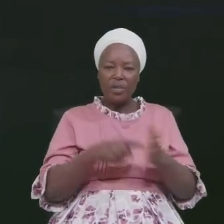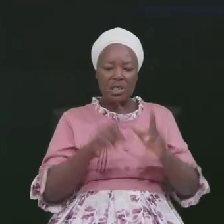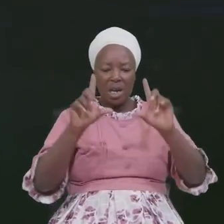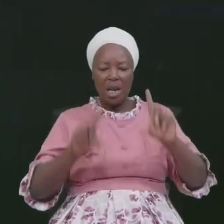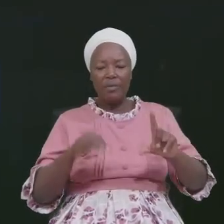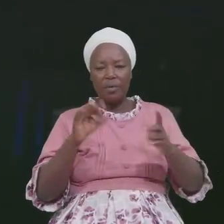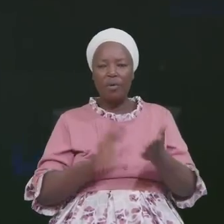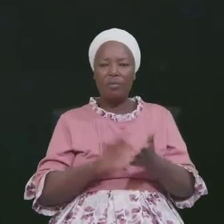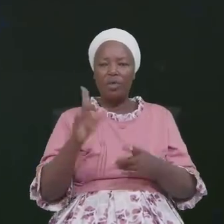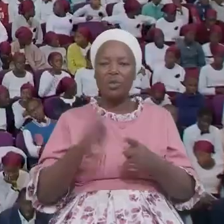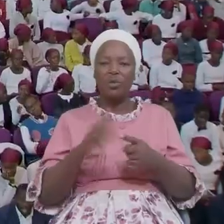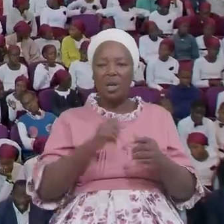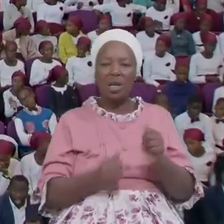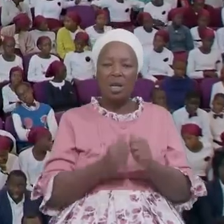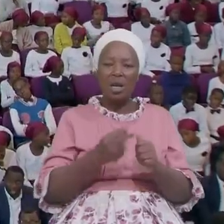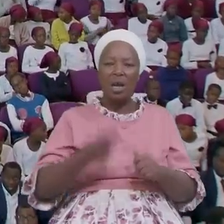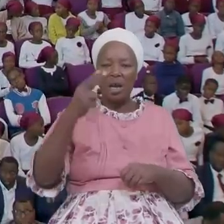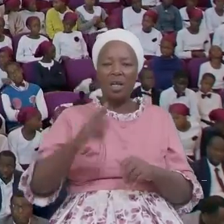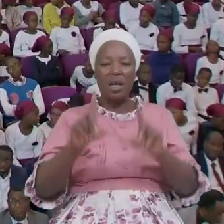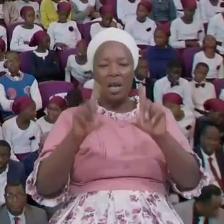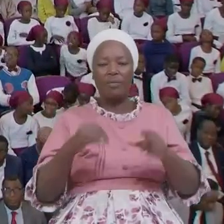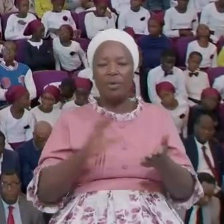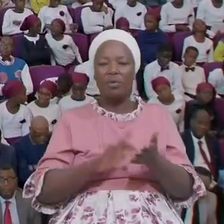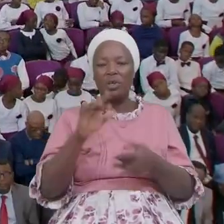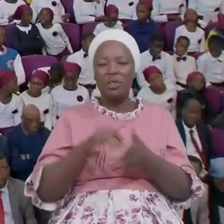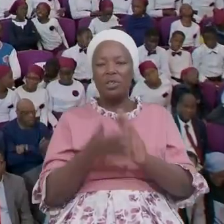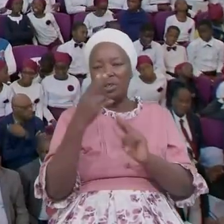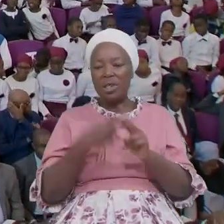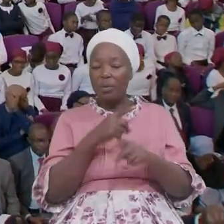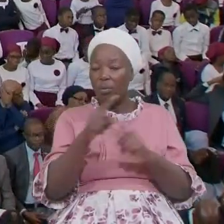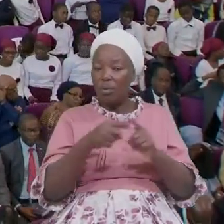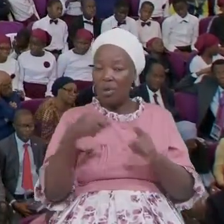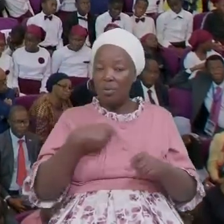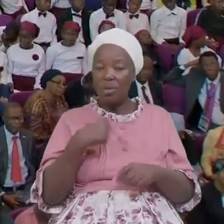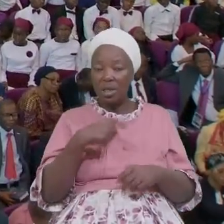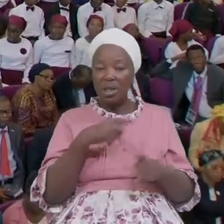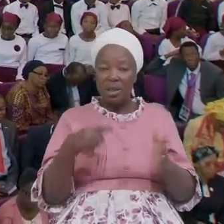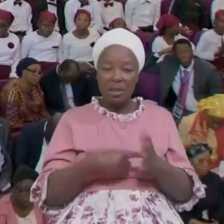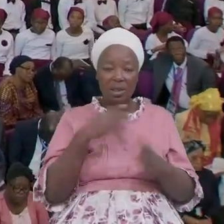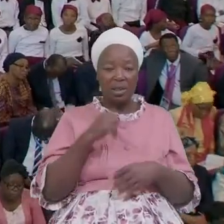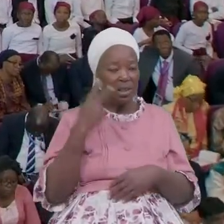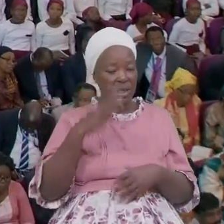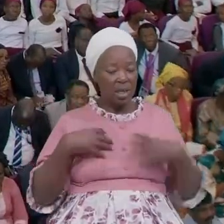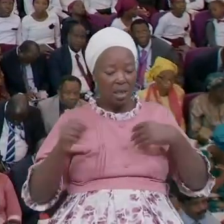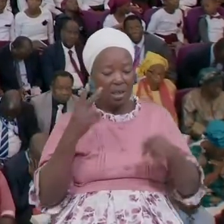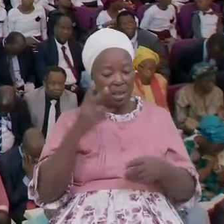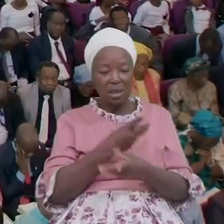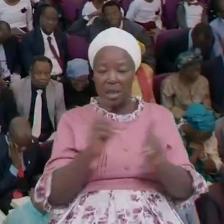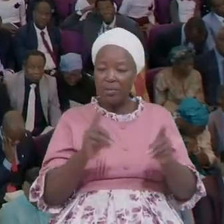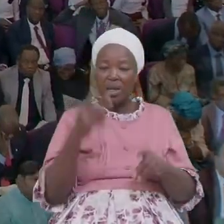higher level of glory. When we say, look at the healing, look at the deliverances, and look at